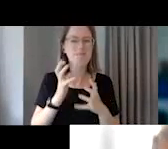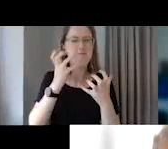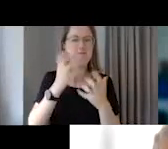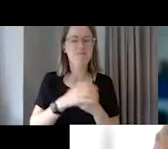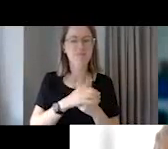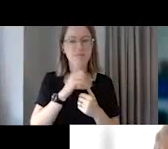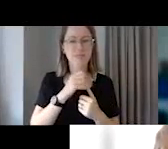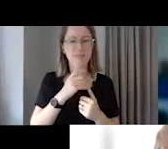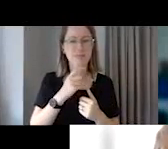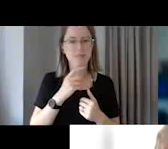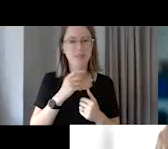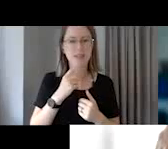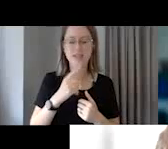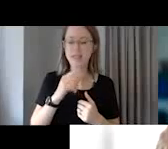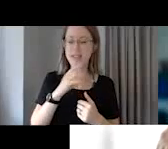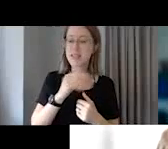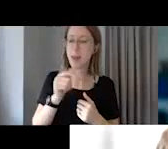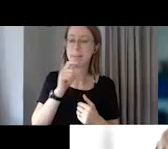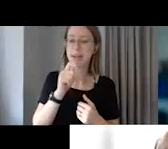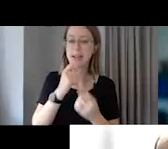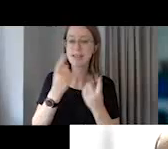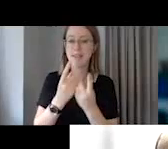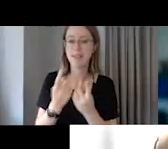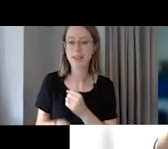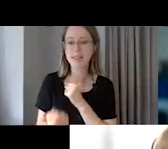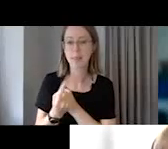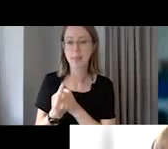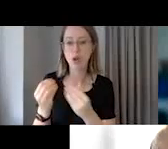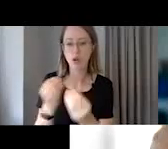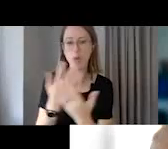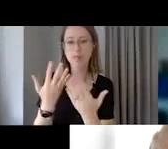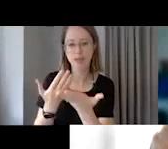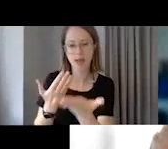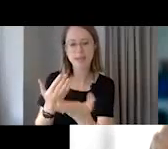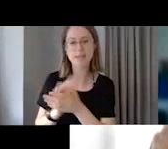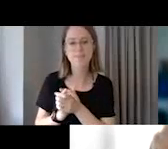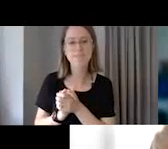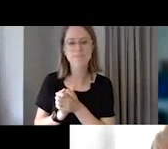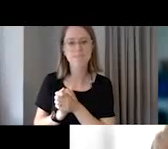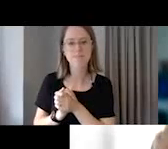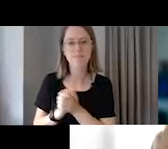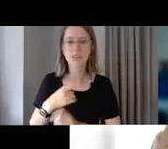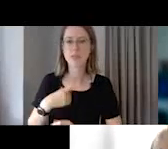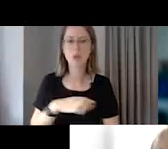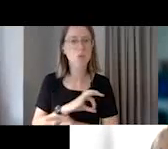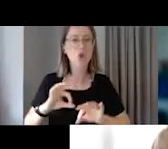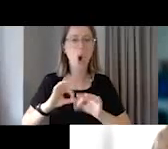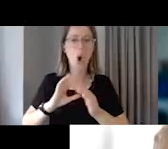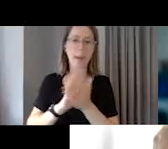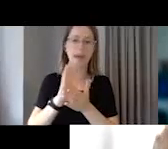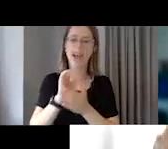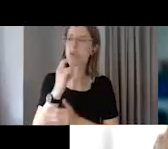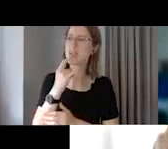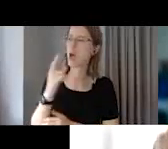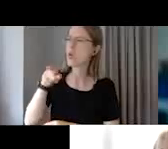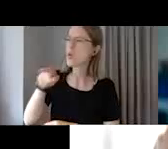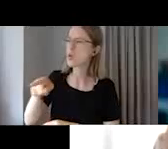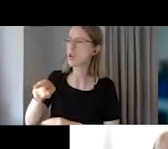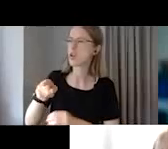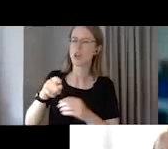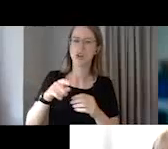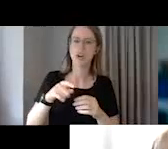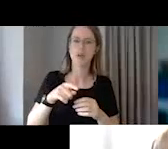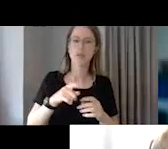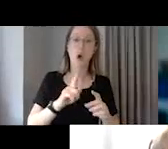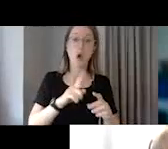we put some of the media coverage that we have on our website, and it's often because we're not happy with something. So if we say, oh, this is a great thing that has just